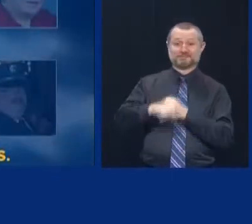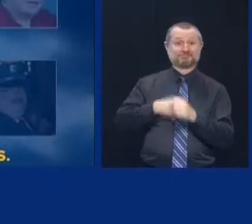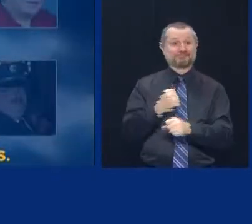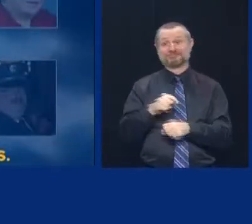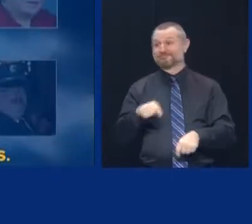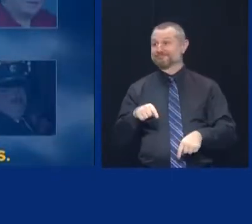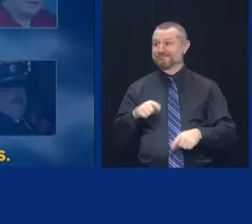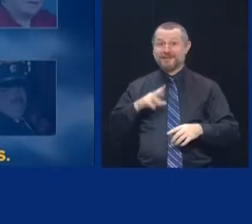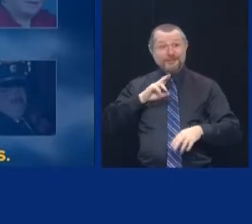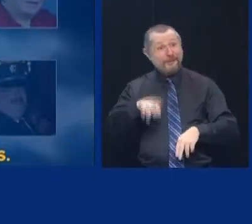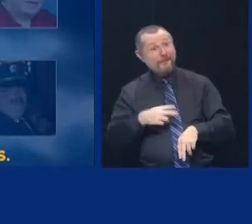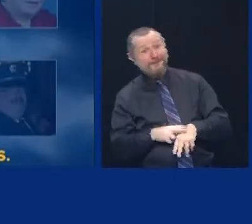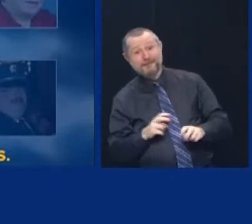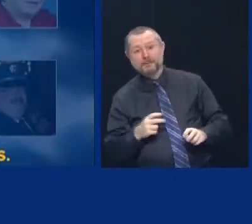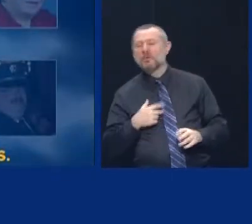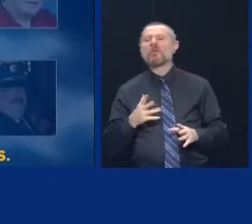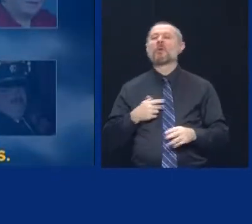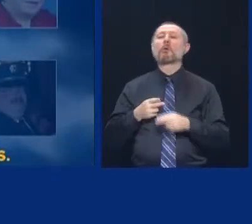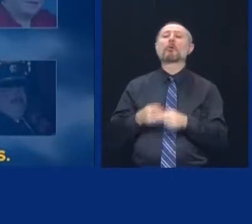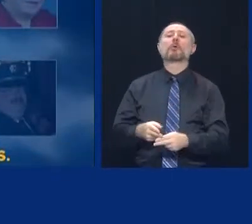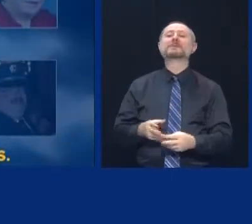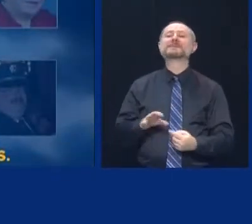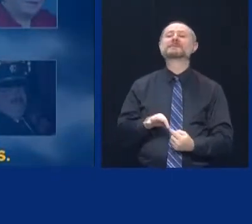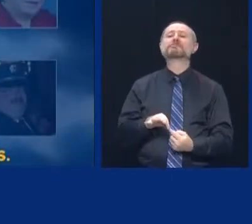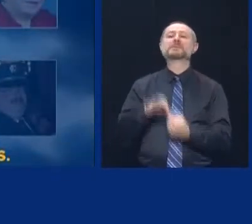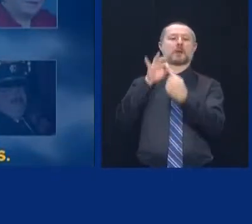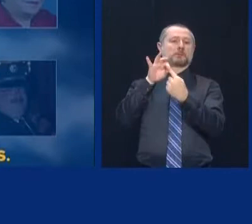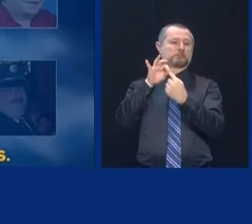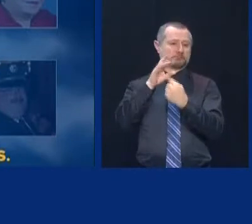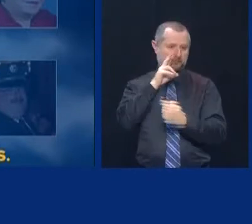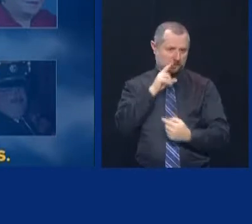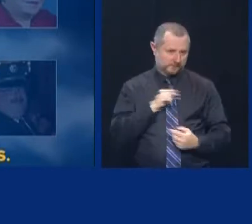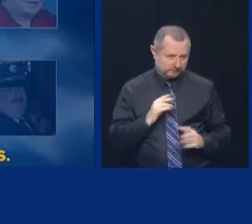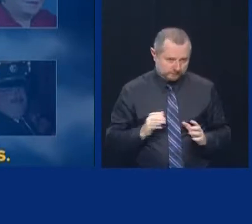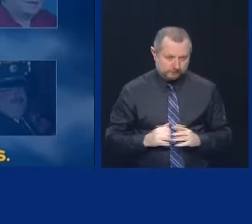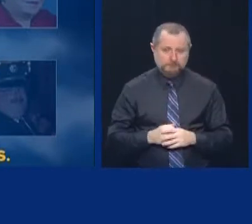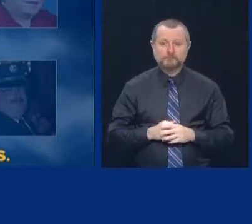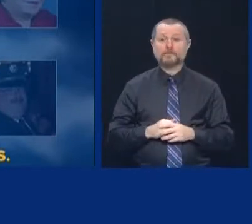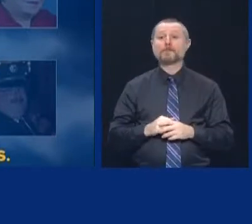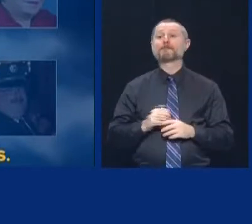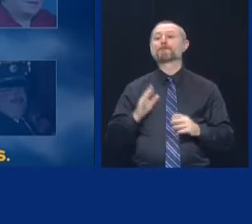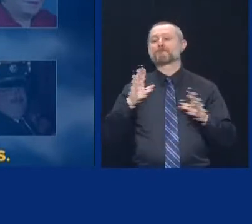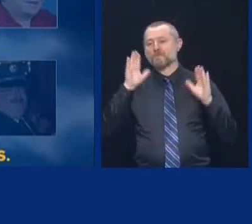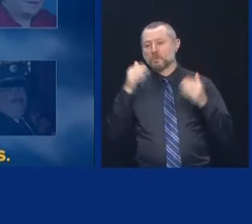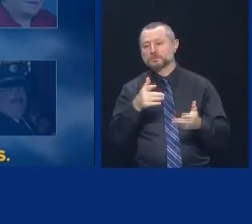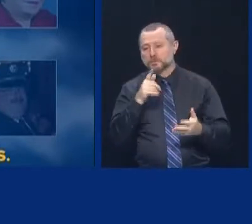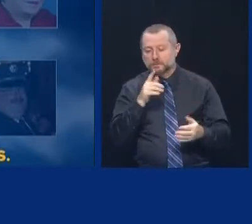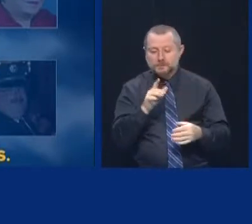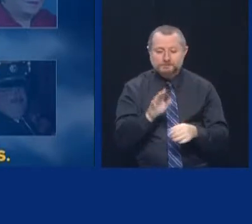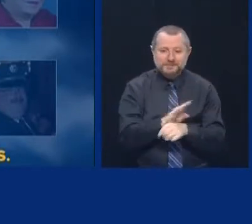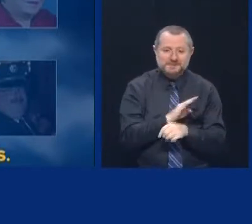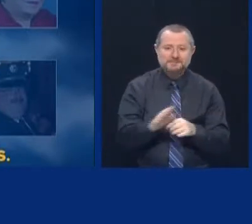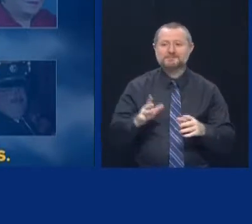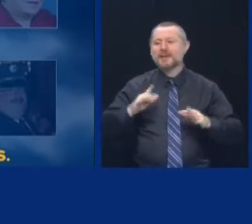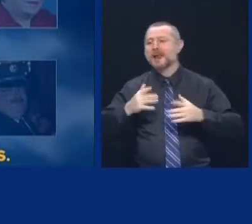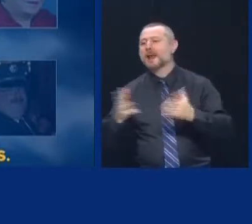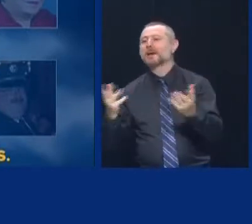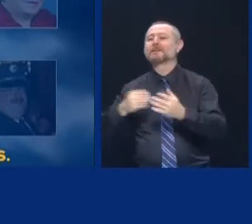Thanksgiving. And rather than the commercialized Thanksgiving, let's think about